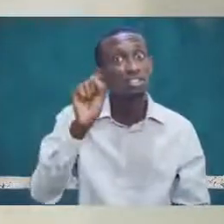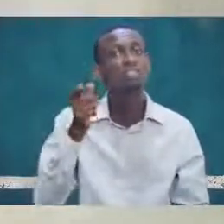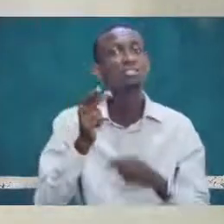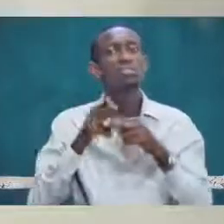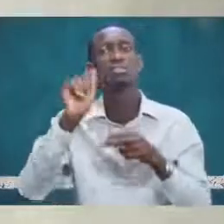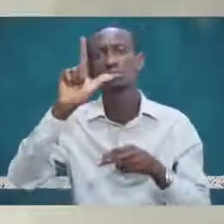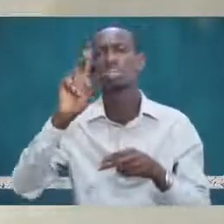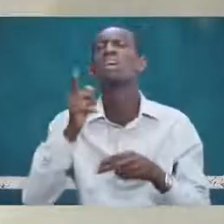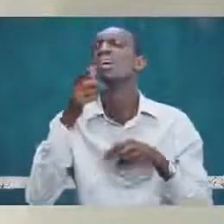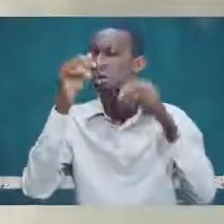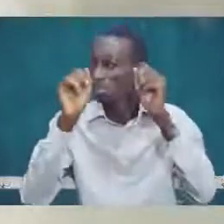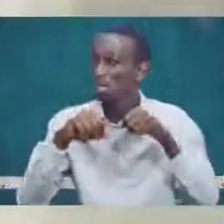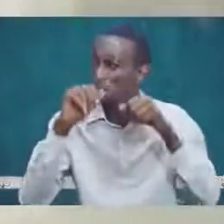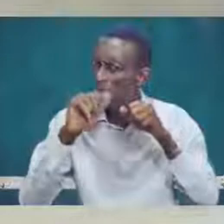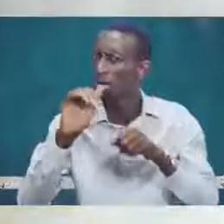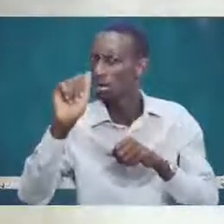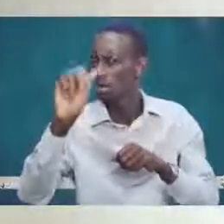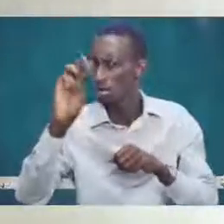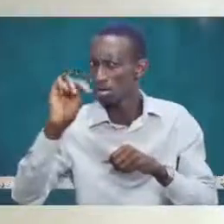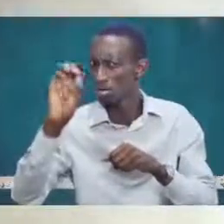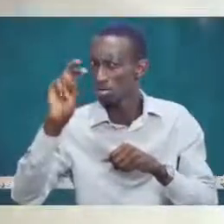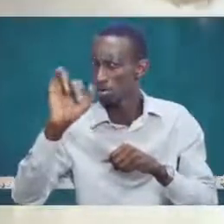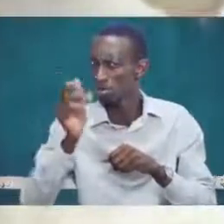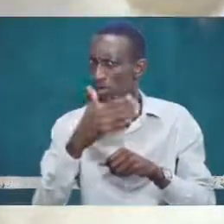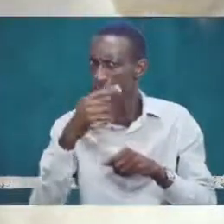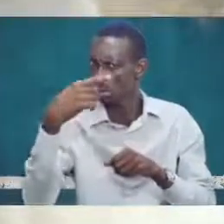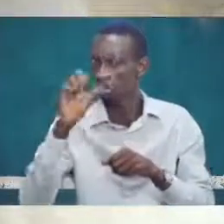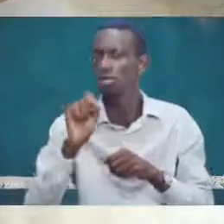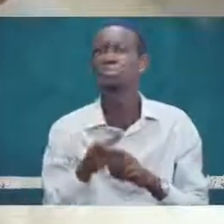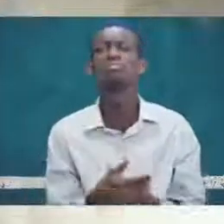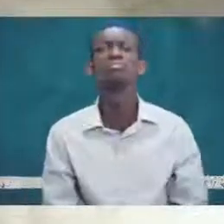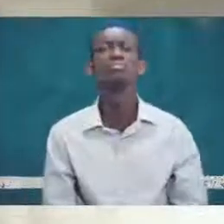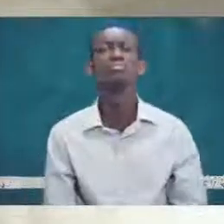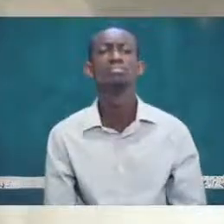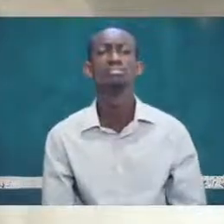be ammonia gas. There is no any other gas